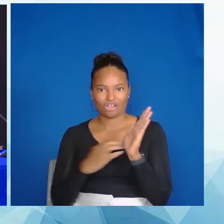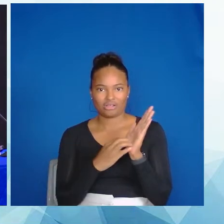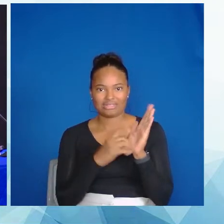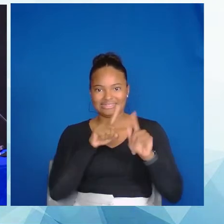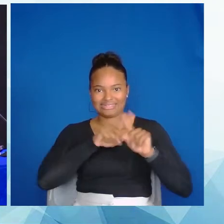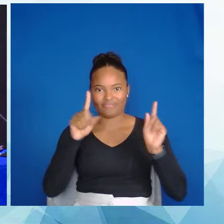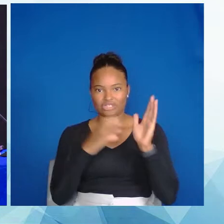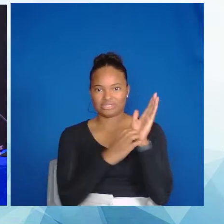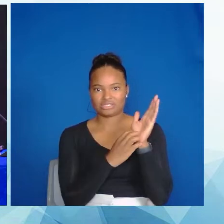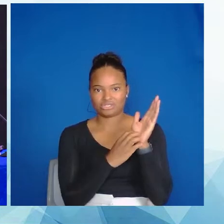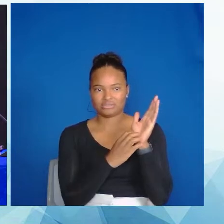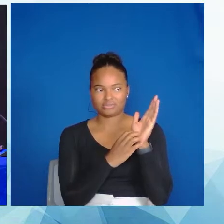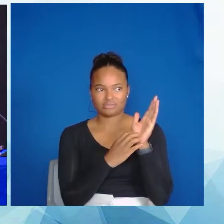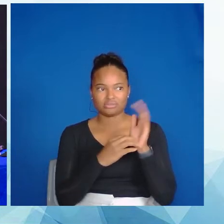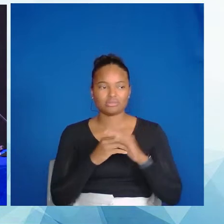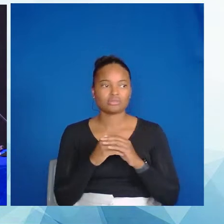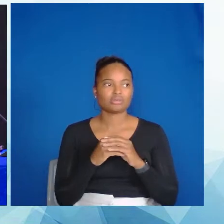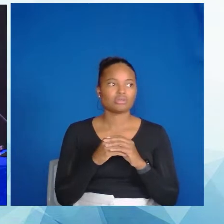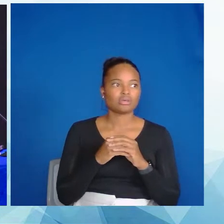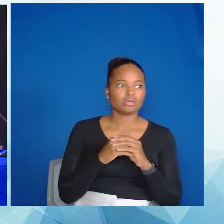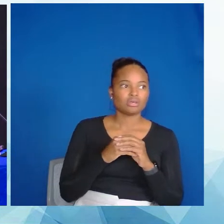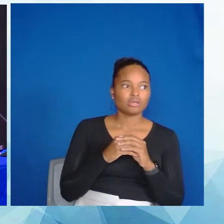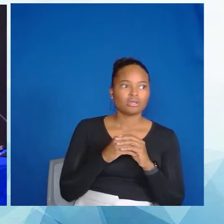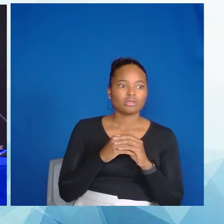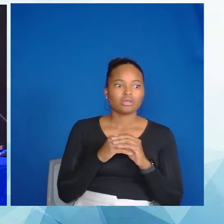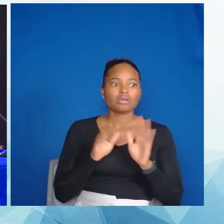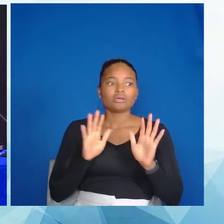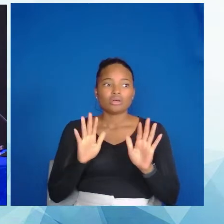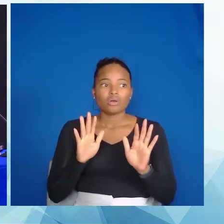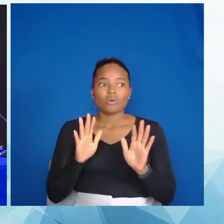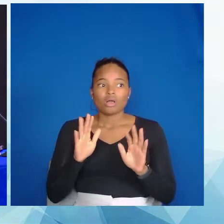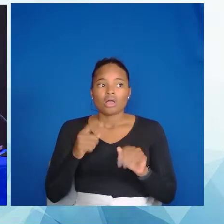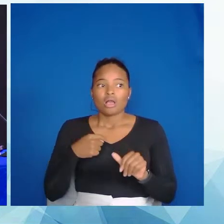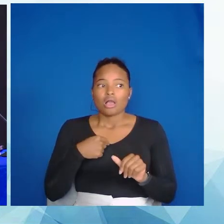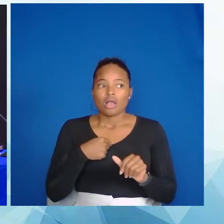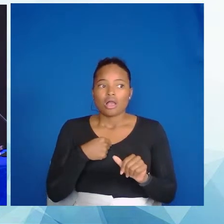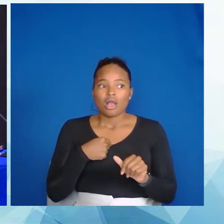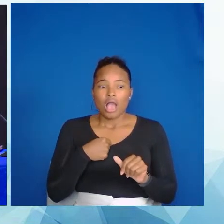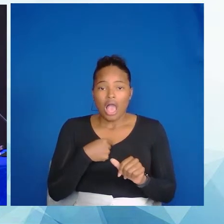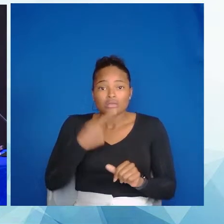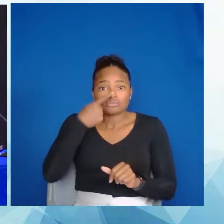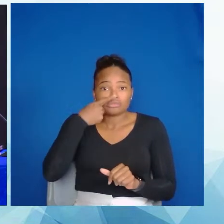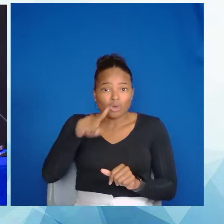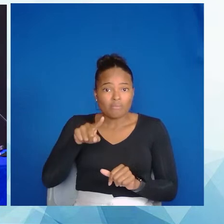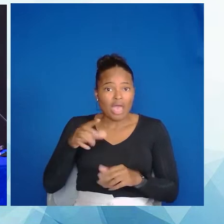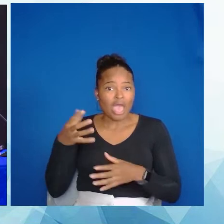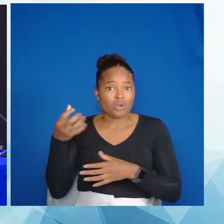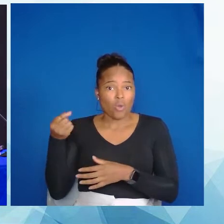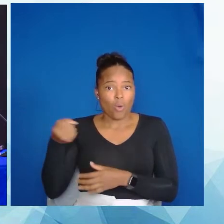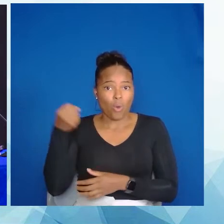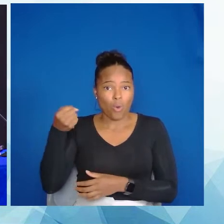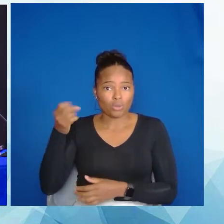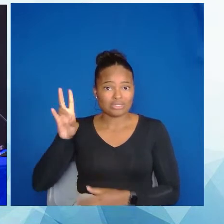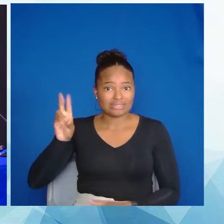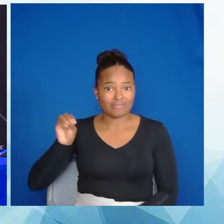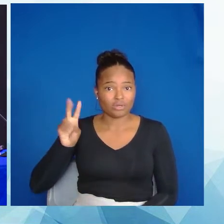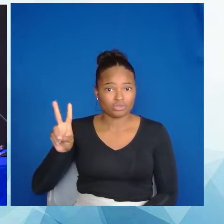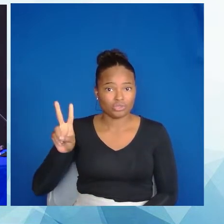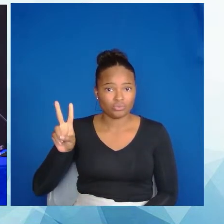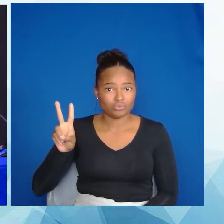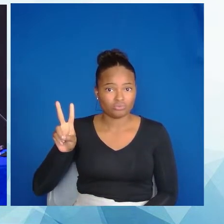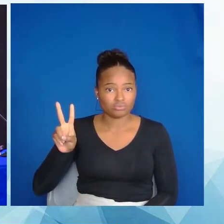So I will I see what you mean. entertain a motion to hold on 7.02 if you want